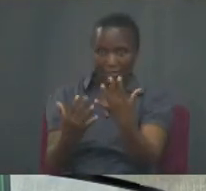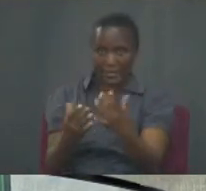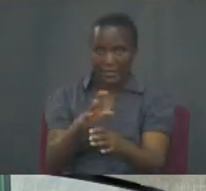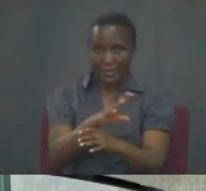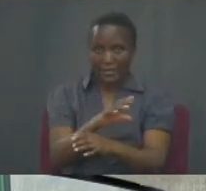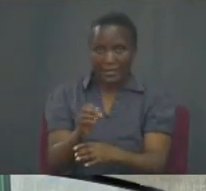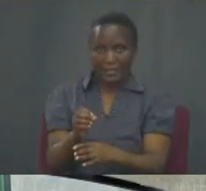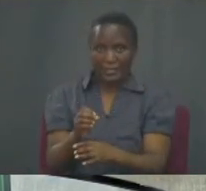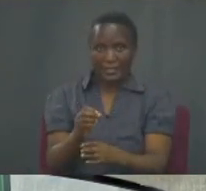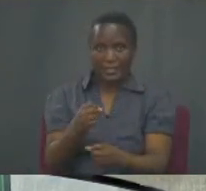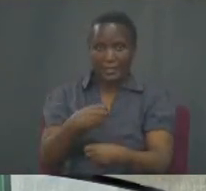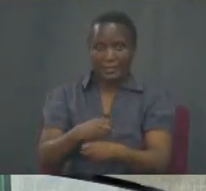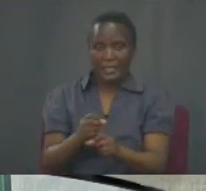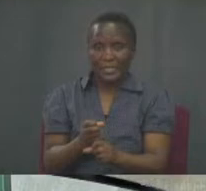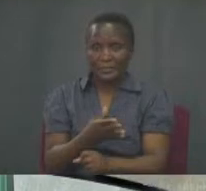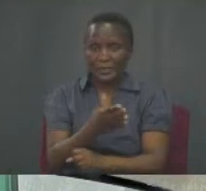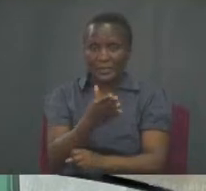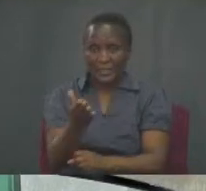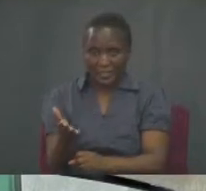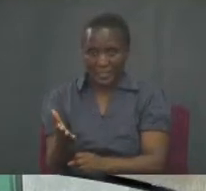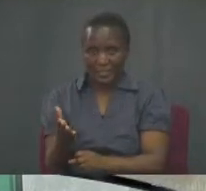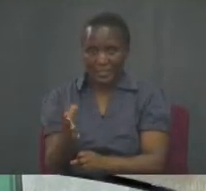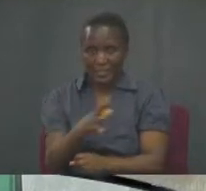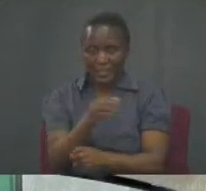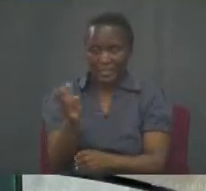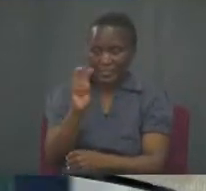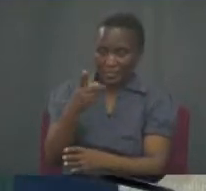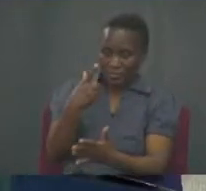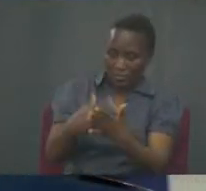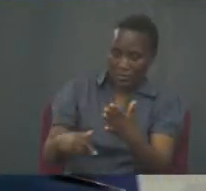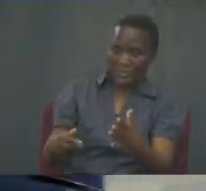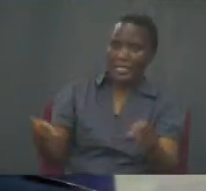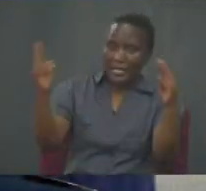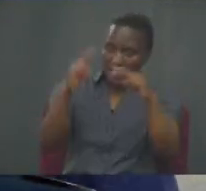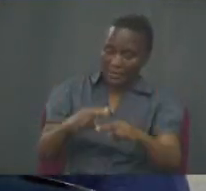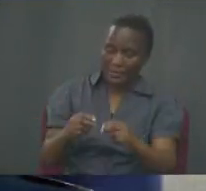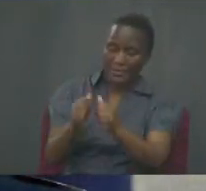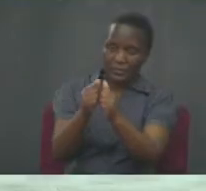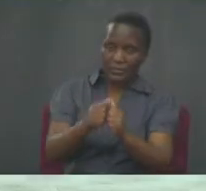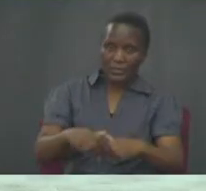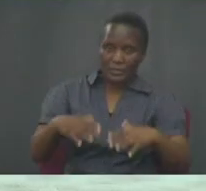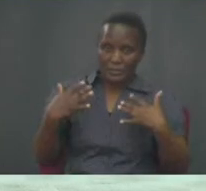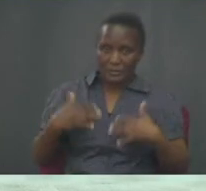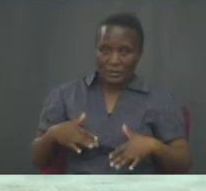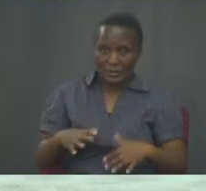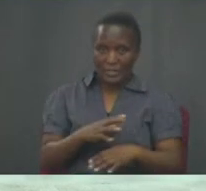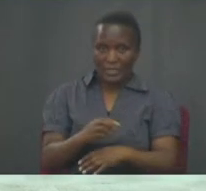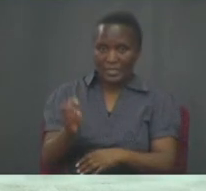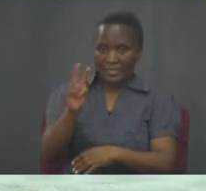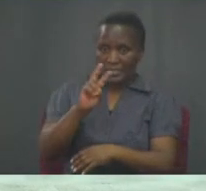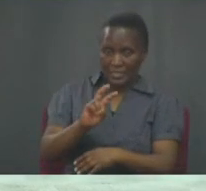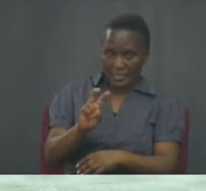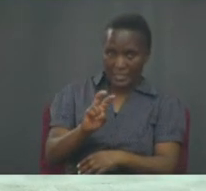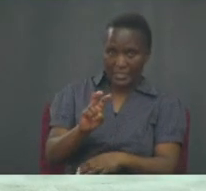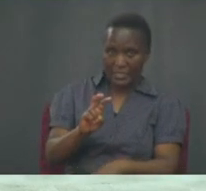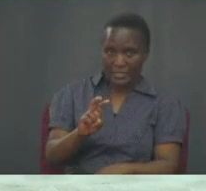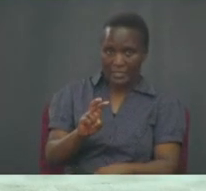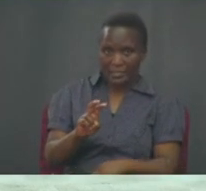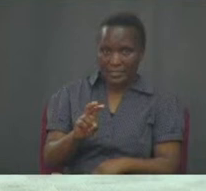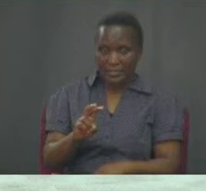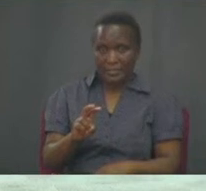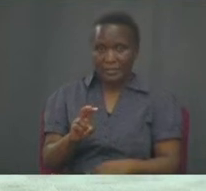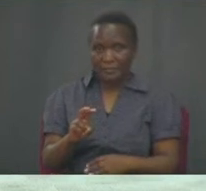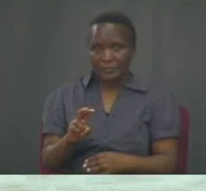peep and see what's happening with his people. And he sees a foe following hot on the heels of his